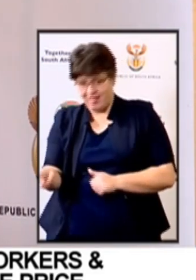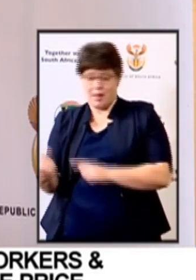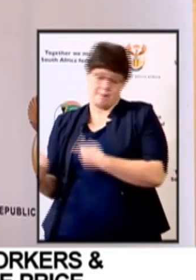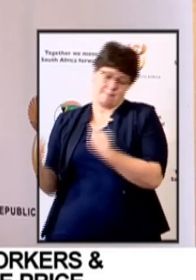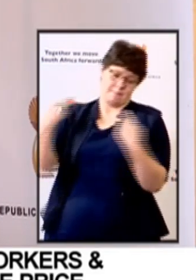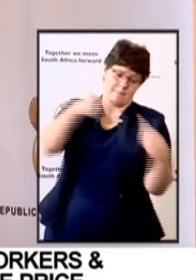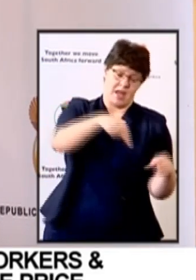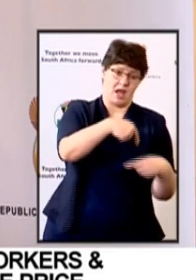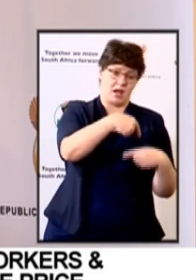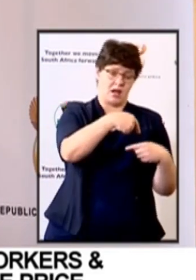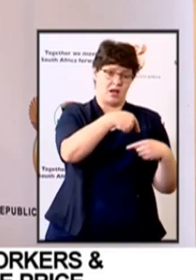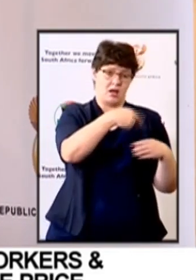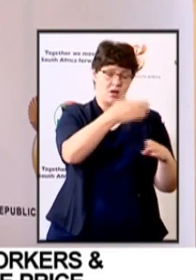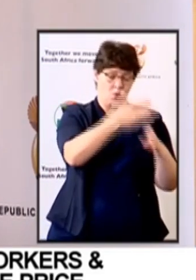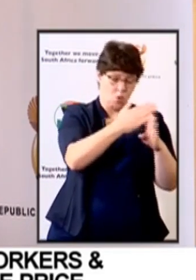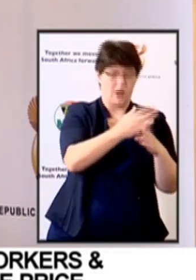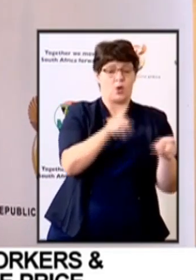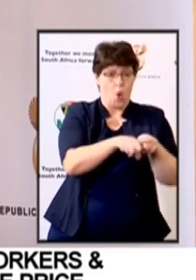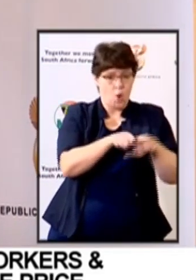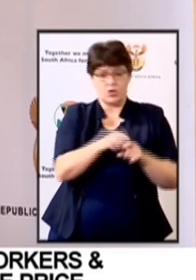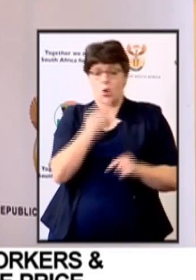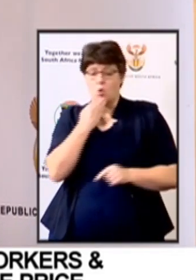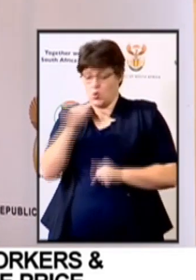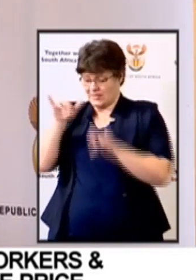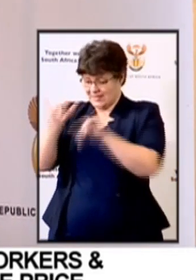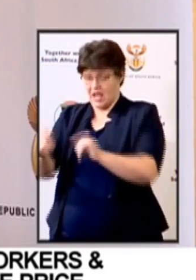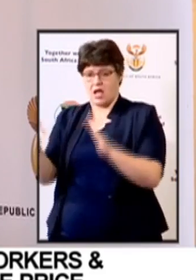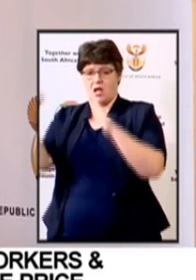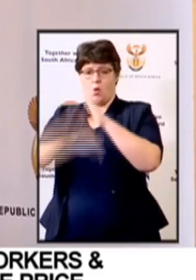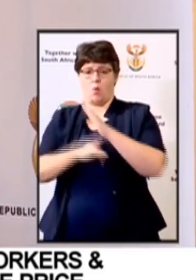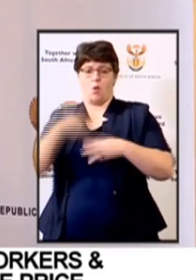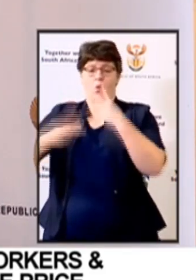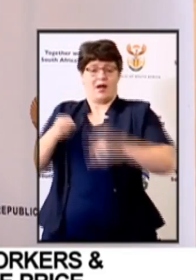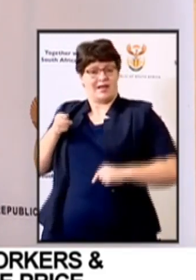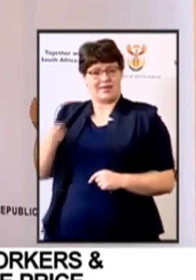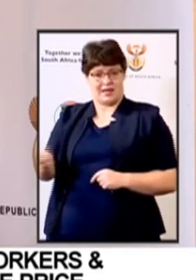working from home. So we need this particular kind of